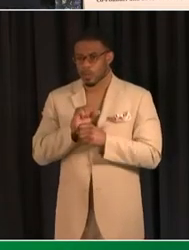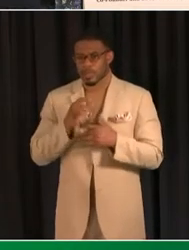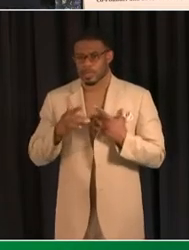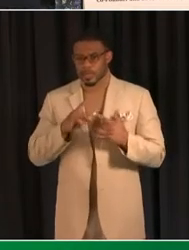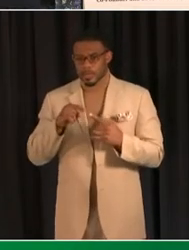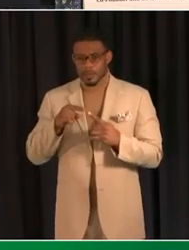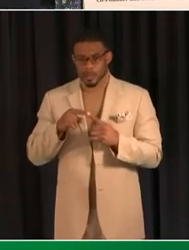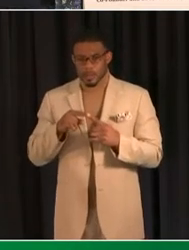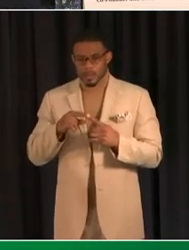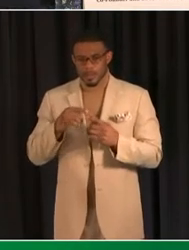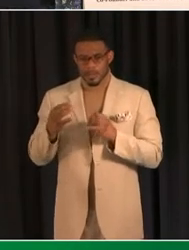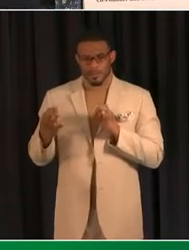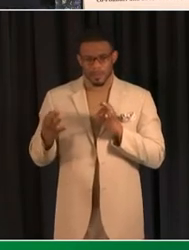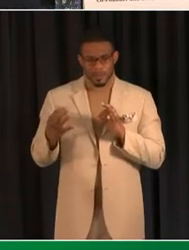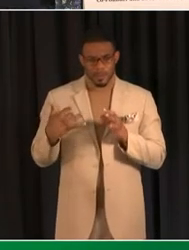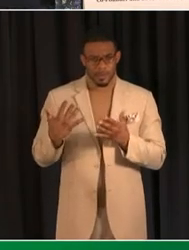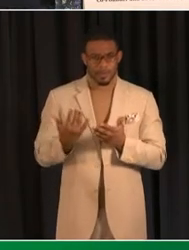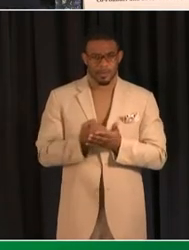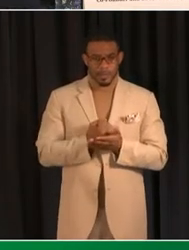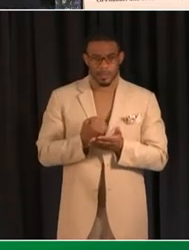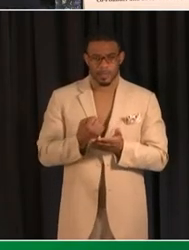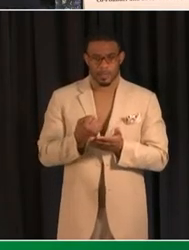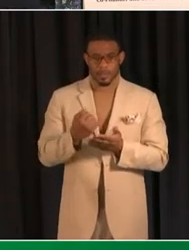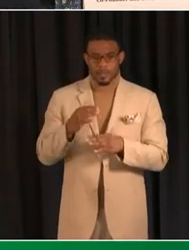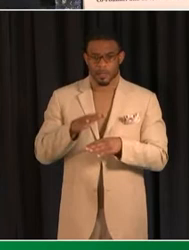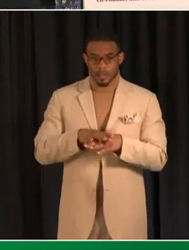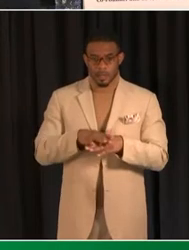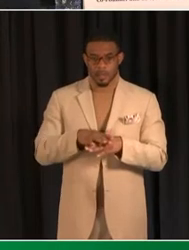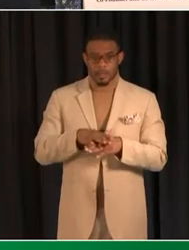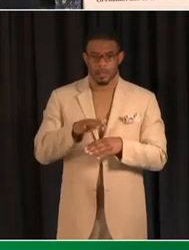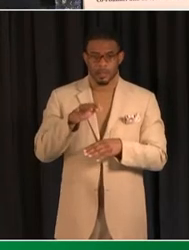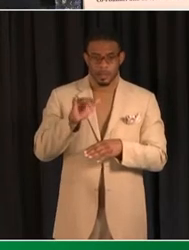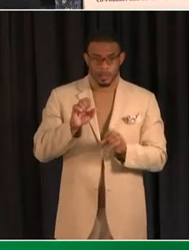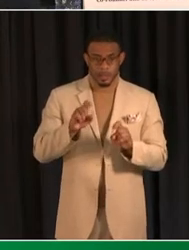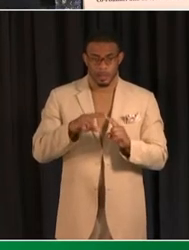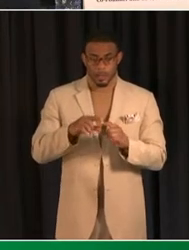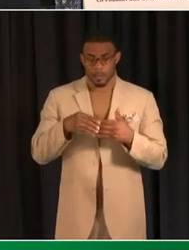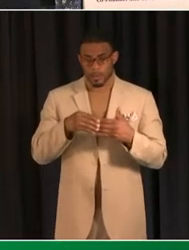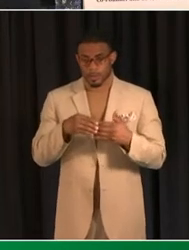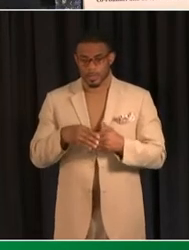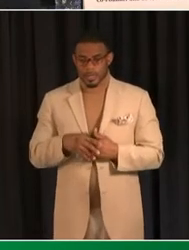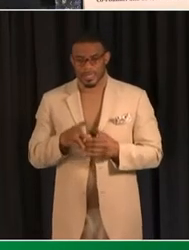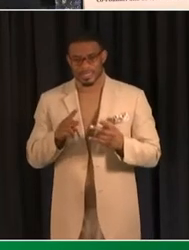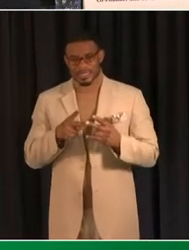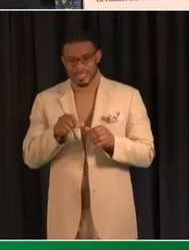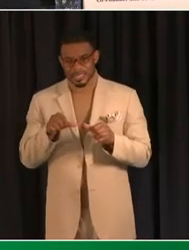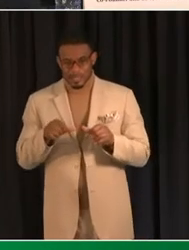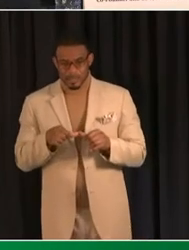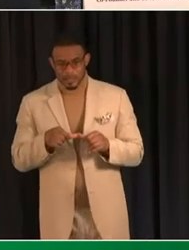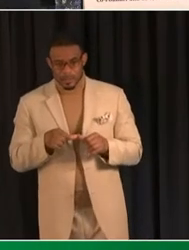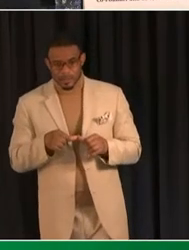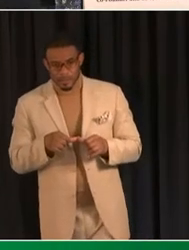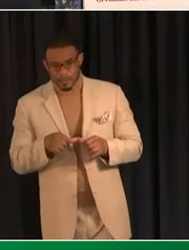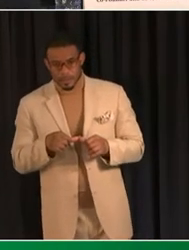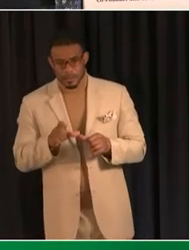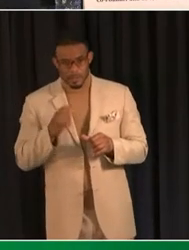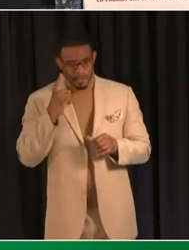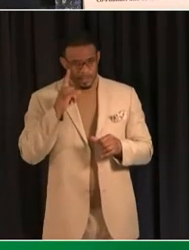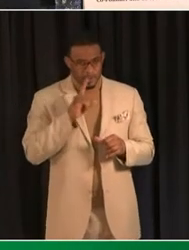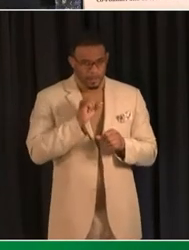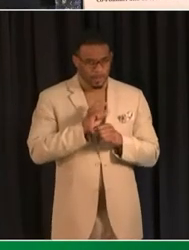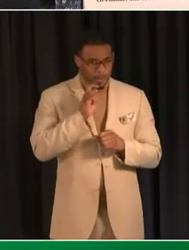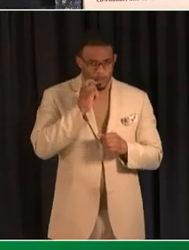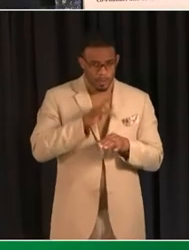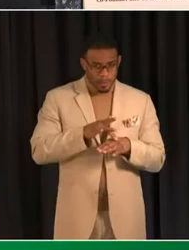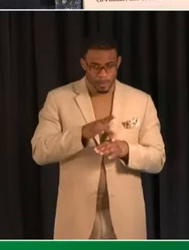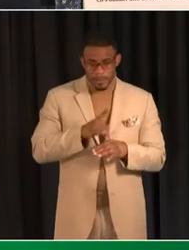we're really excited about, again, the feedback that we have received on that ability to be flexible. The second area that